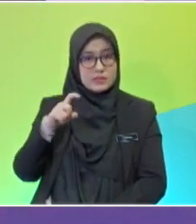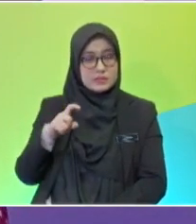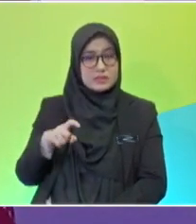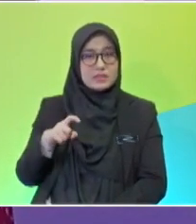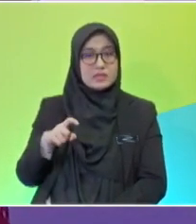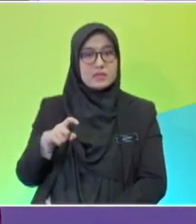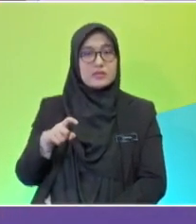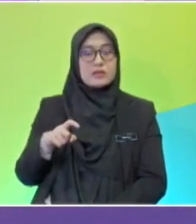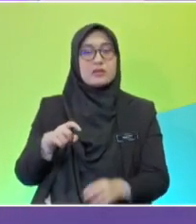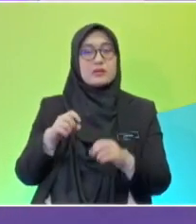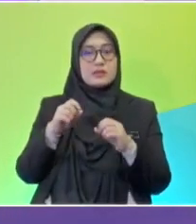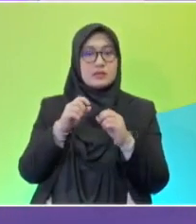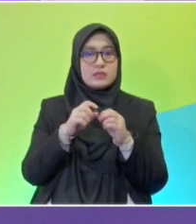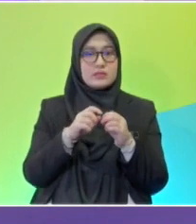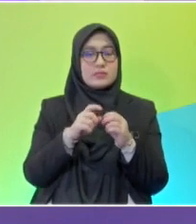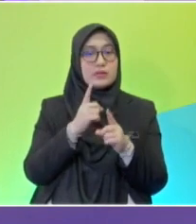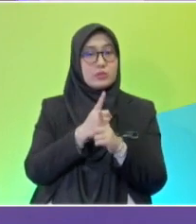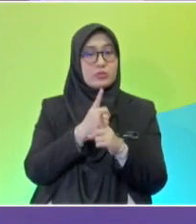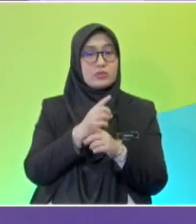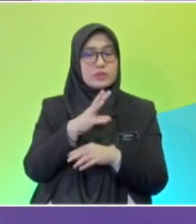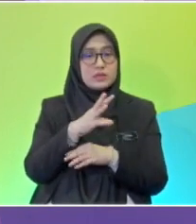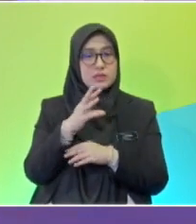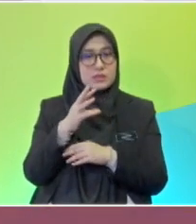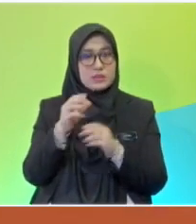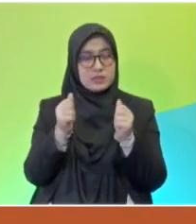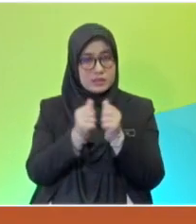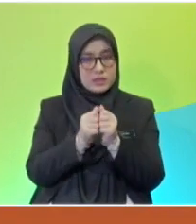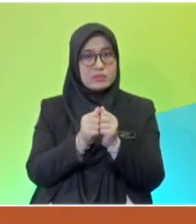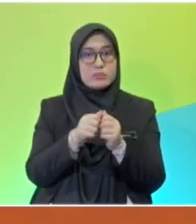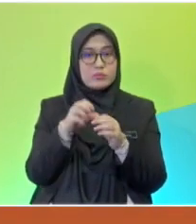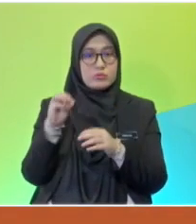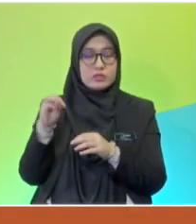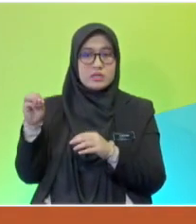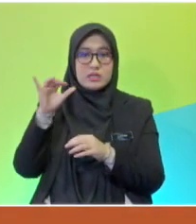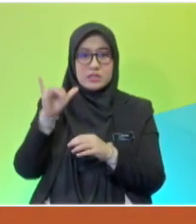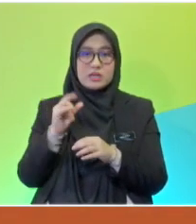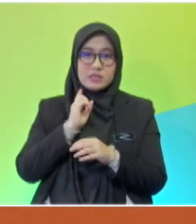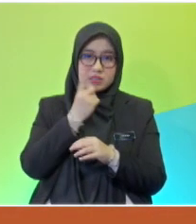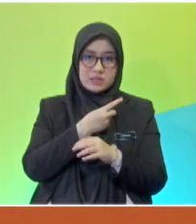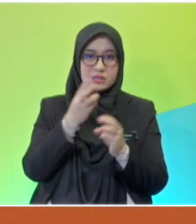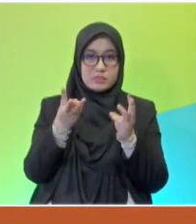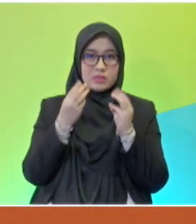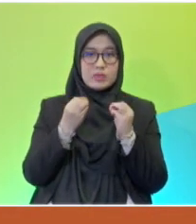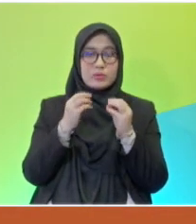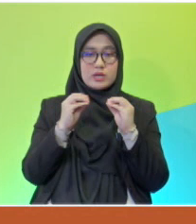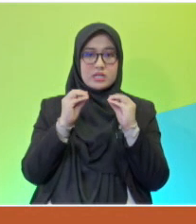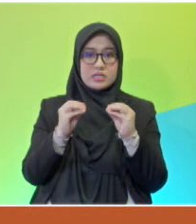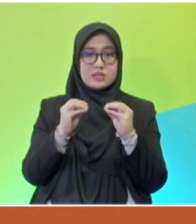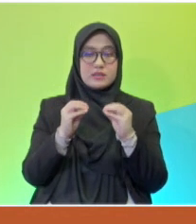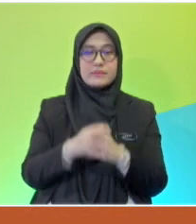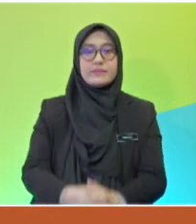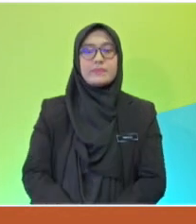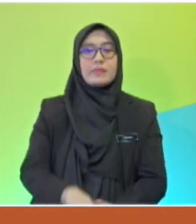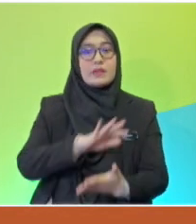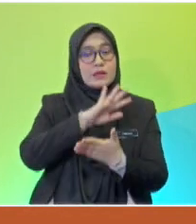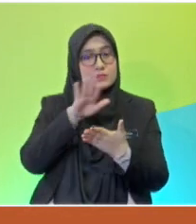Okay. Next, this is the scheme of work, all right, that every teachers around Malaysia